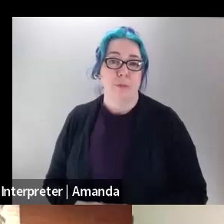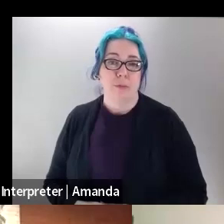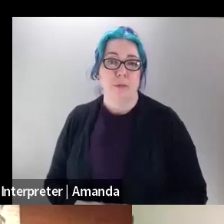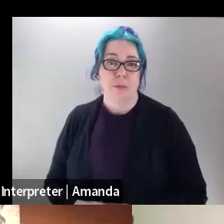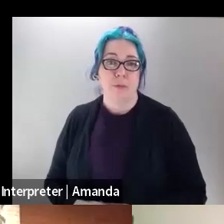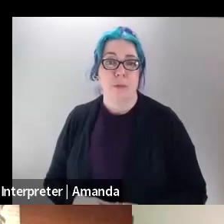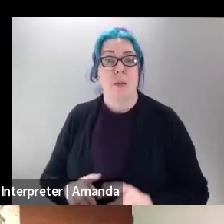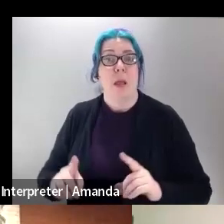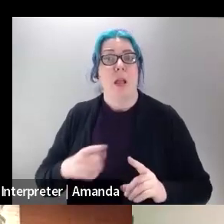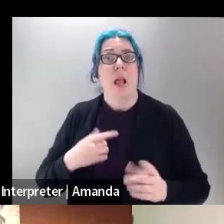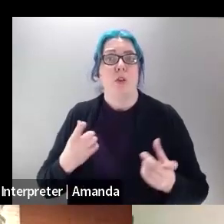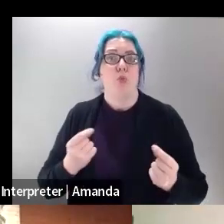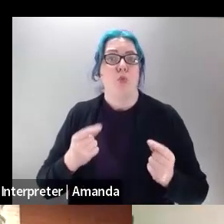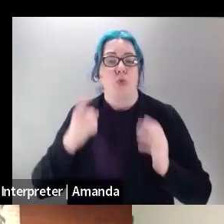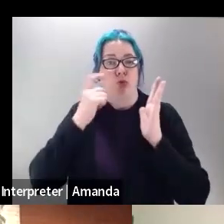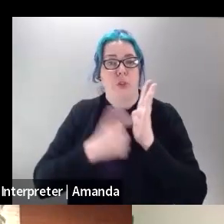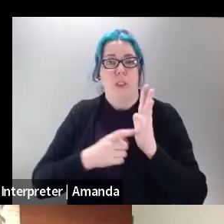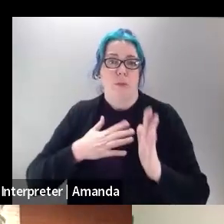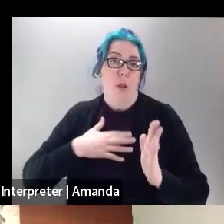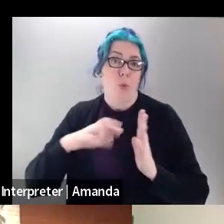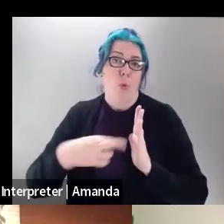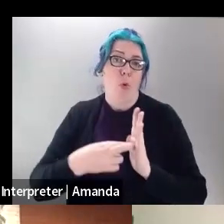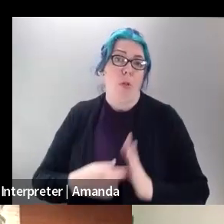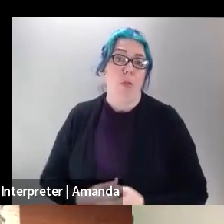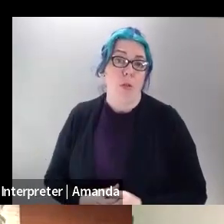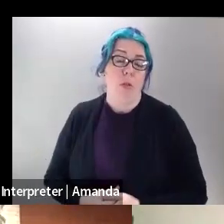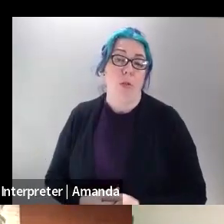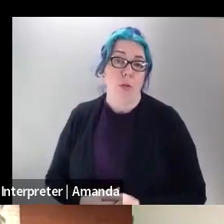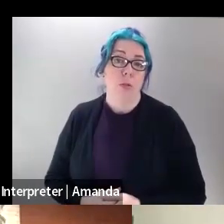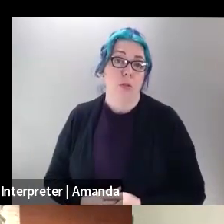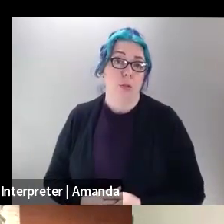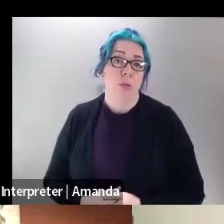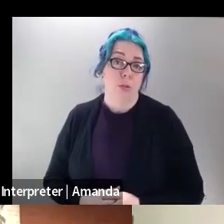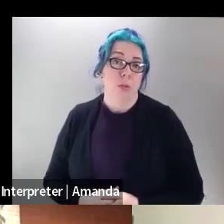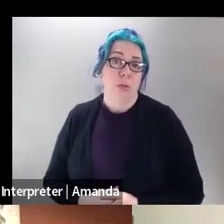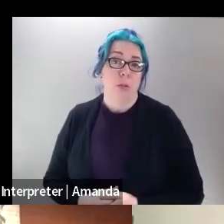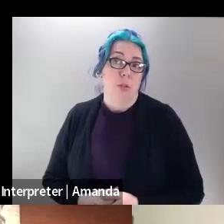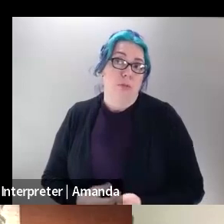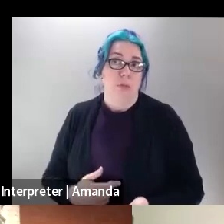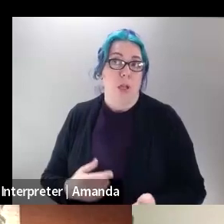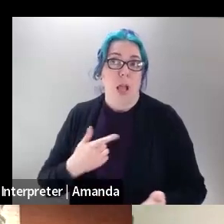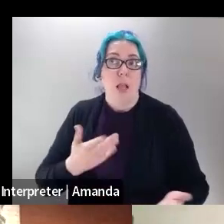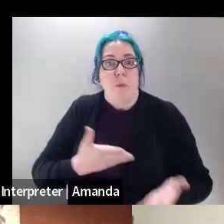onto. Like, I'm not starting from scratch. I'm starting from how I know the best way to work.